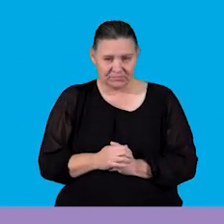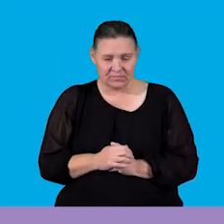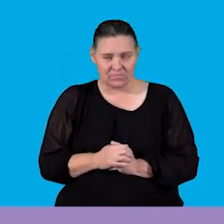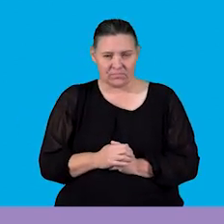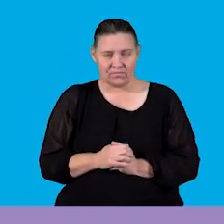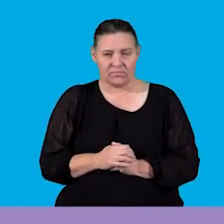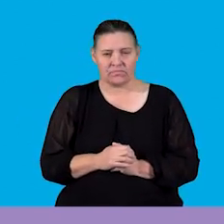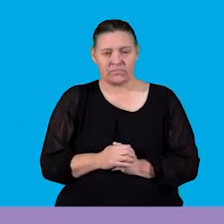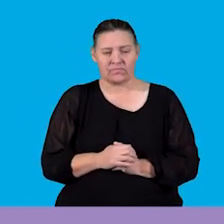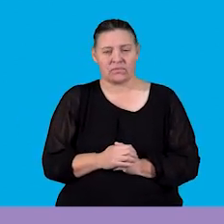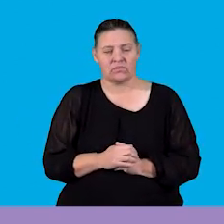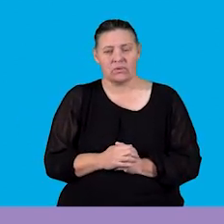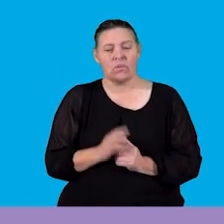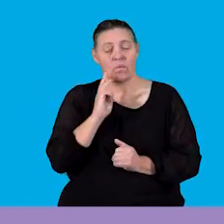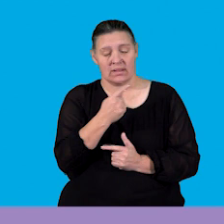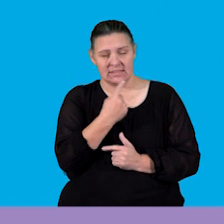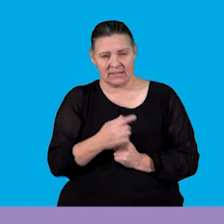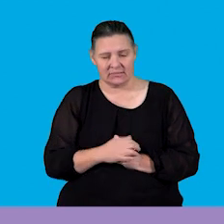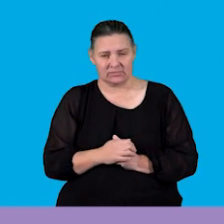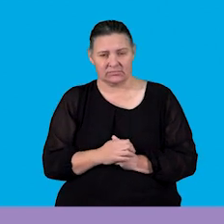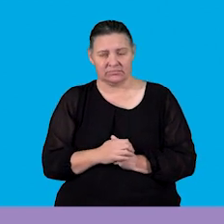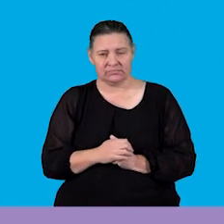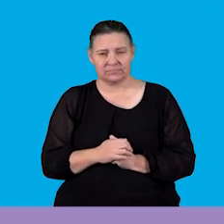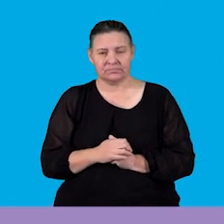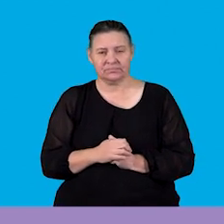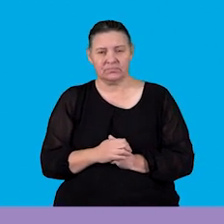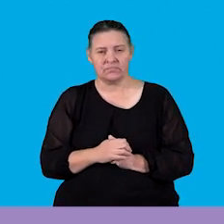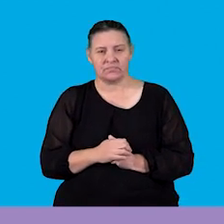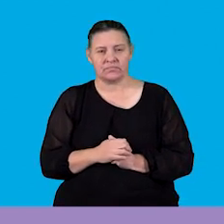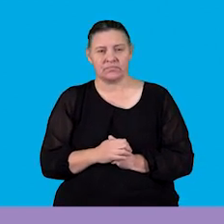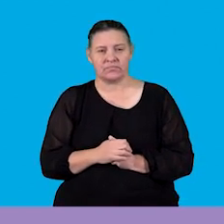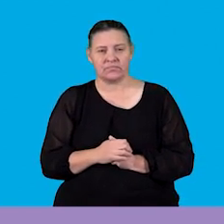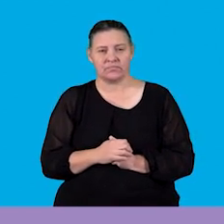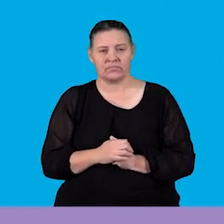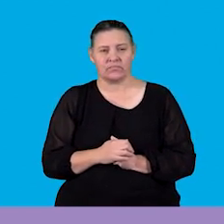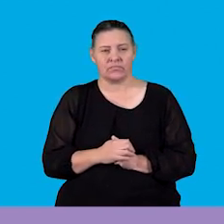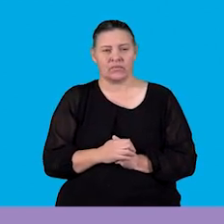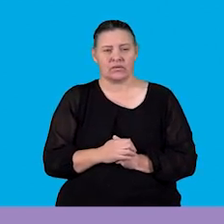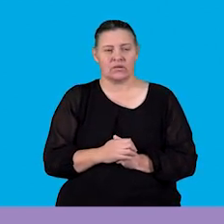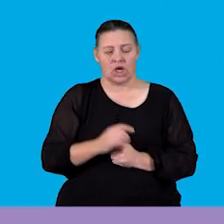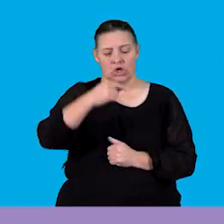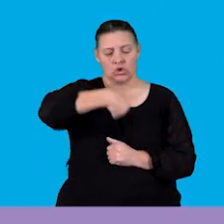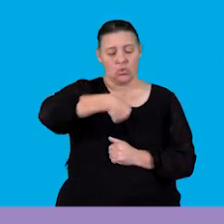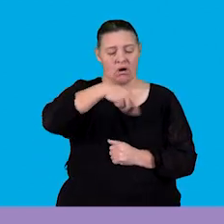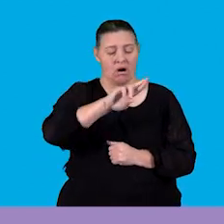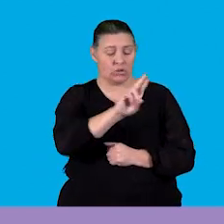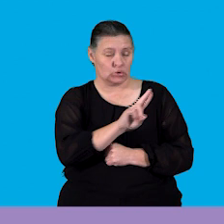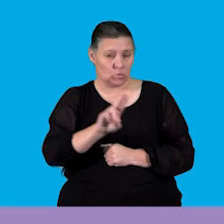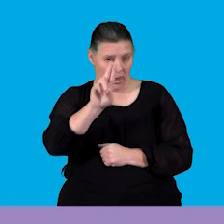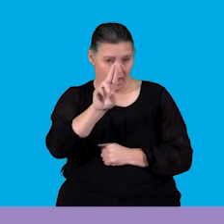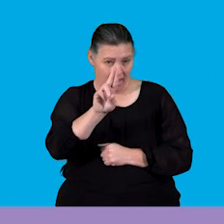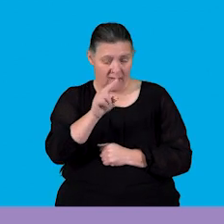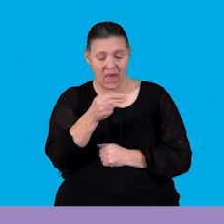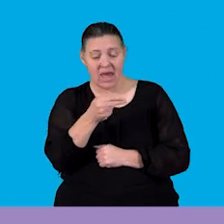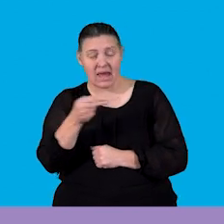length using Pythagoras. So we are going to say here that the hypotenuse, which is QR